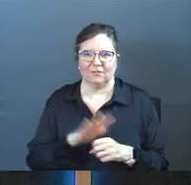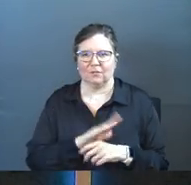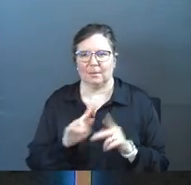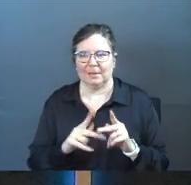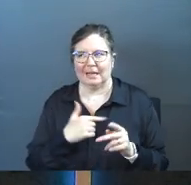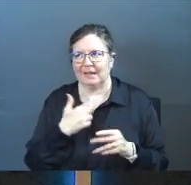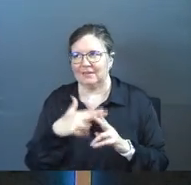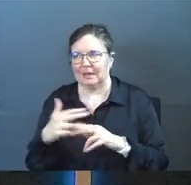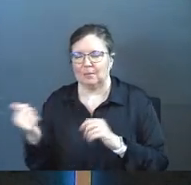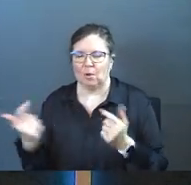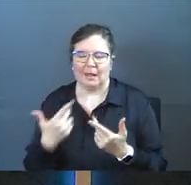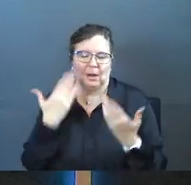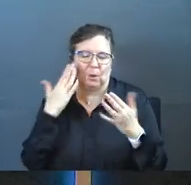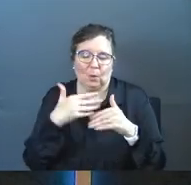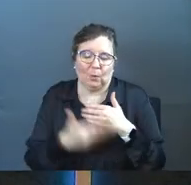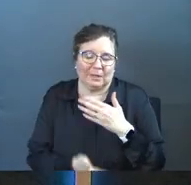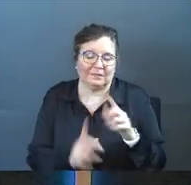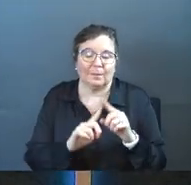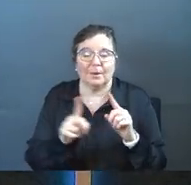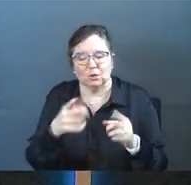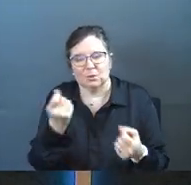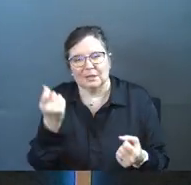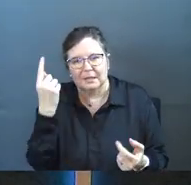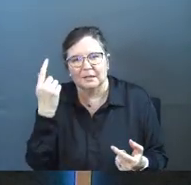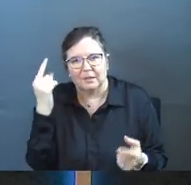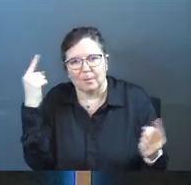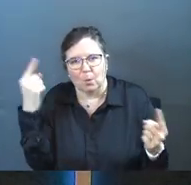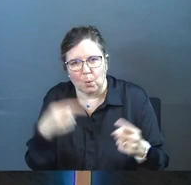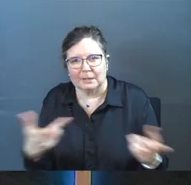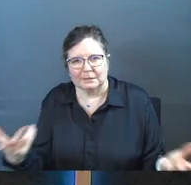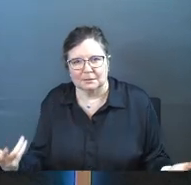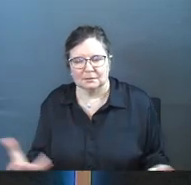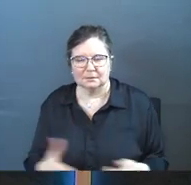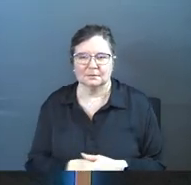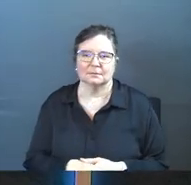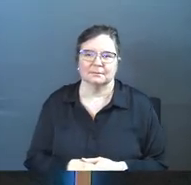players, and I haven't named them all, and I don't know the rest of them, but you get kind of the point.